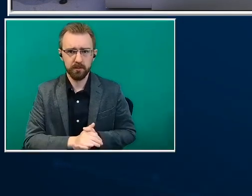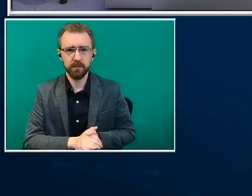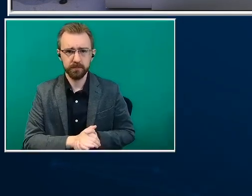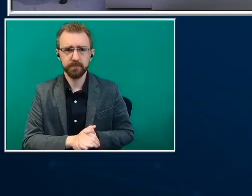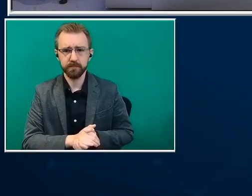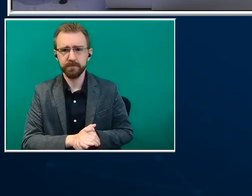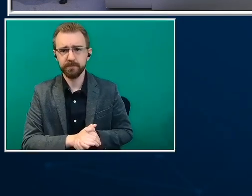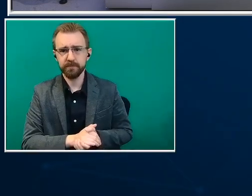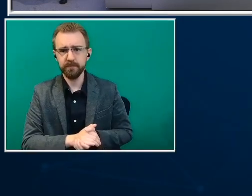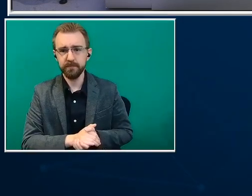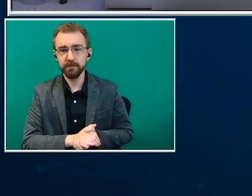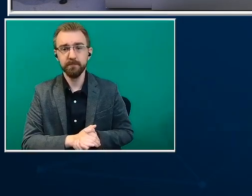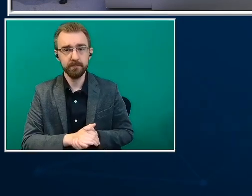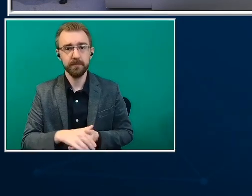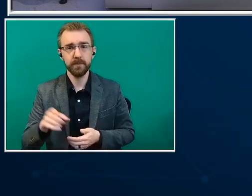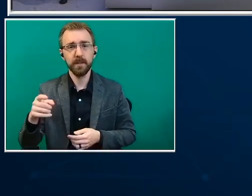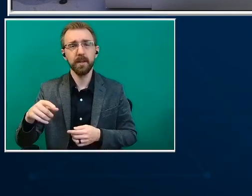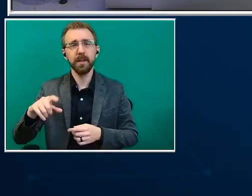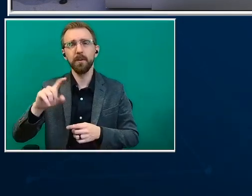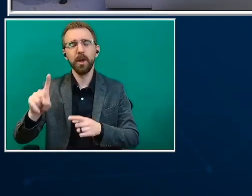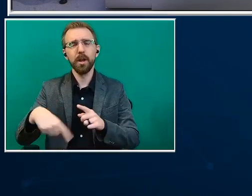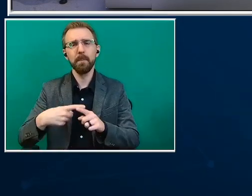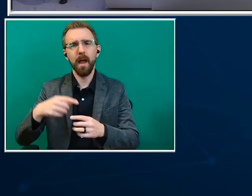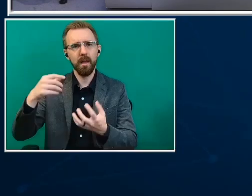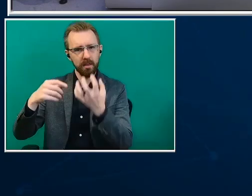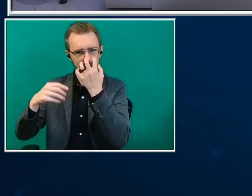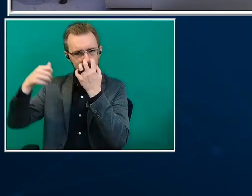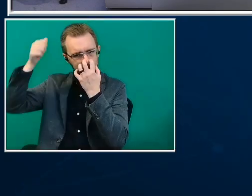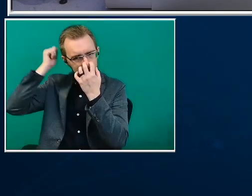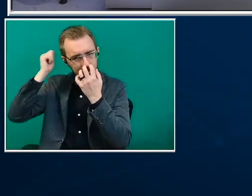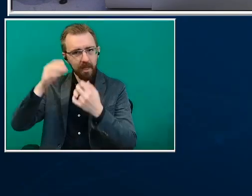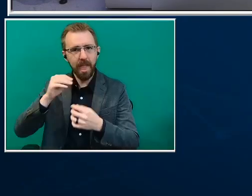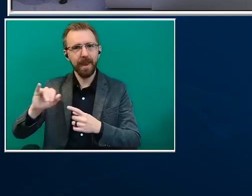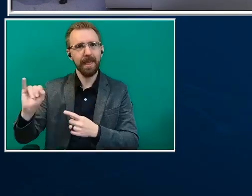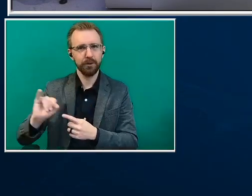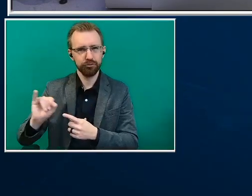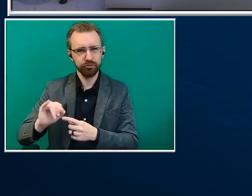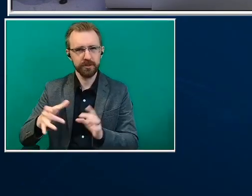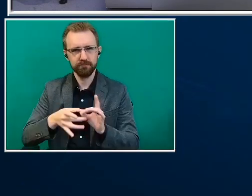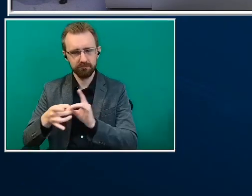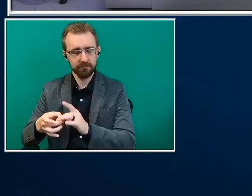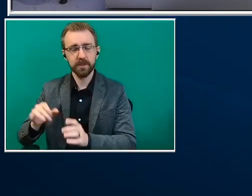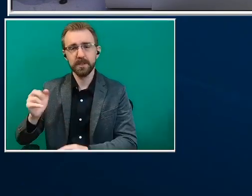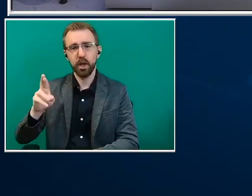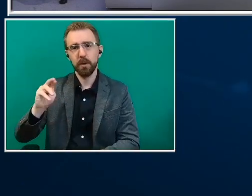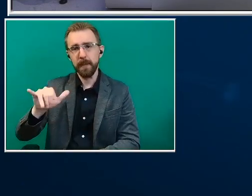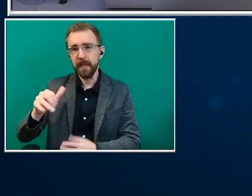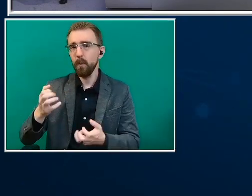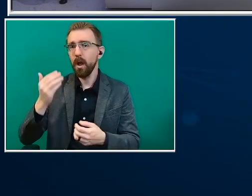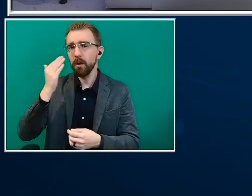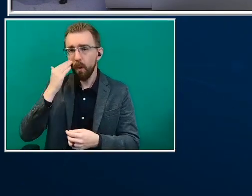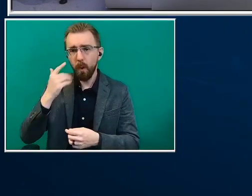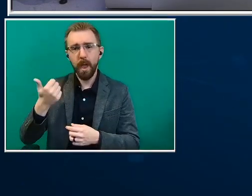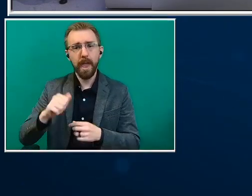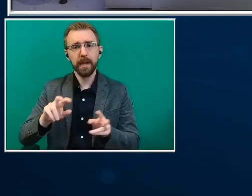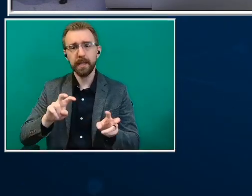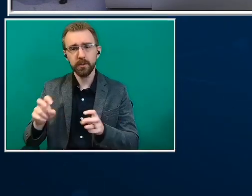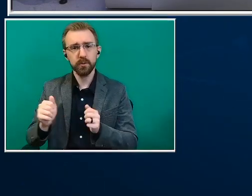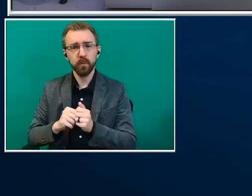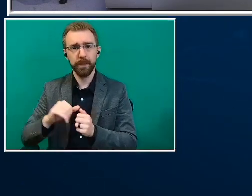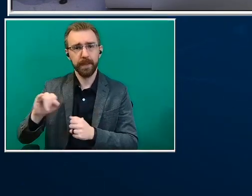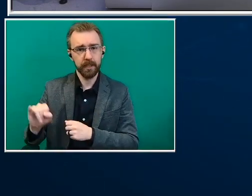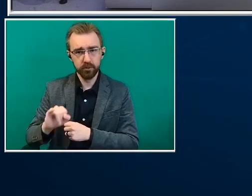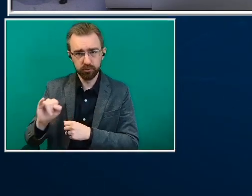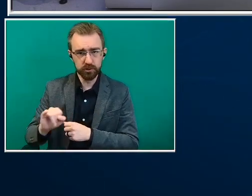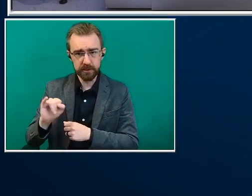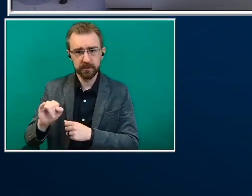Jeremy has a question about the CPAP machines and insurance. Jeremy Yenser wants to know if there are any issues with insurance, especially